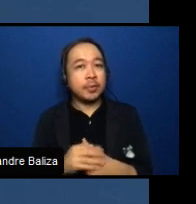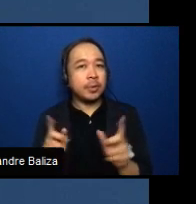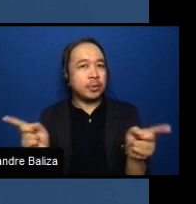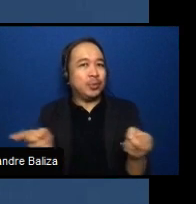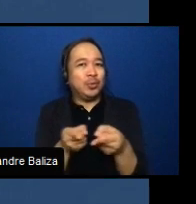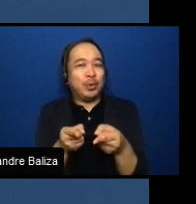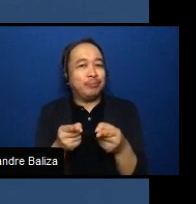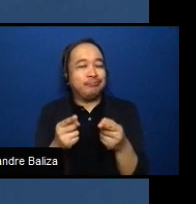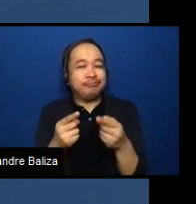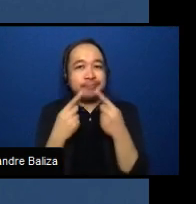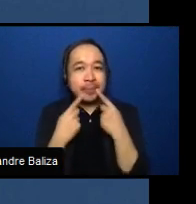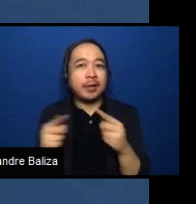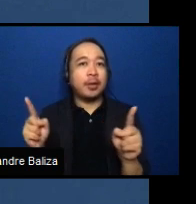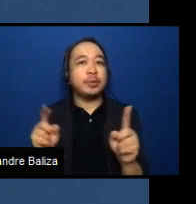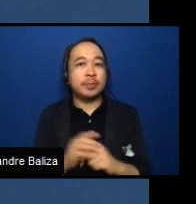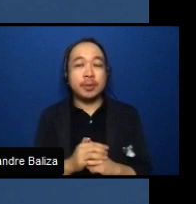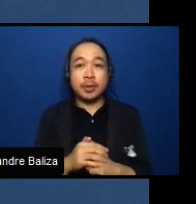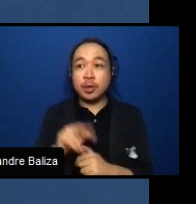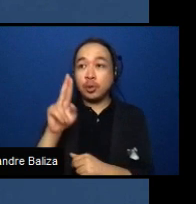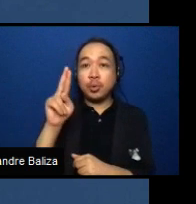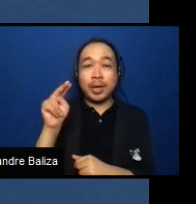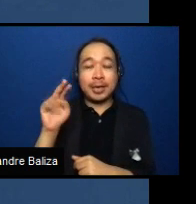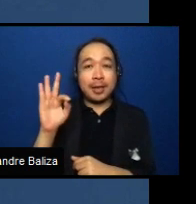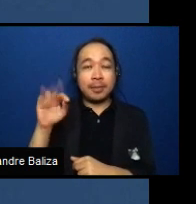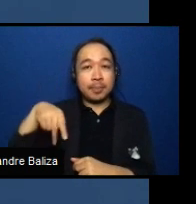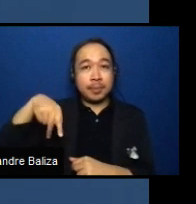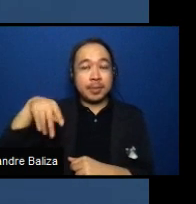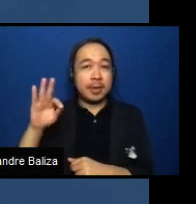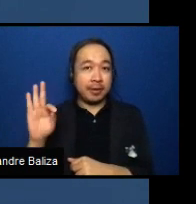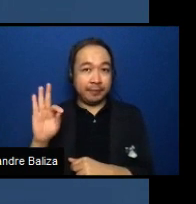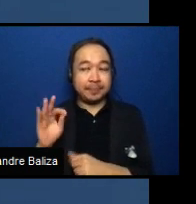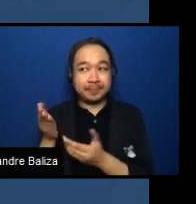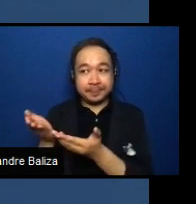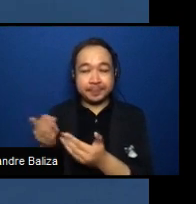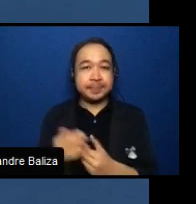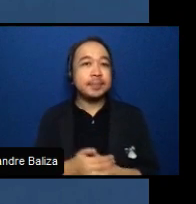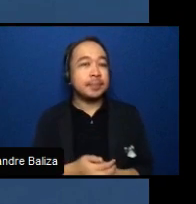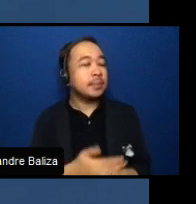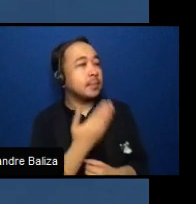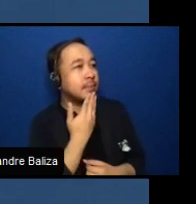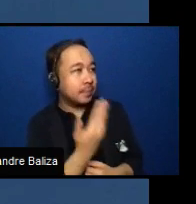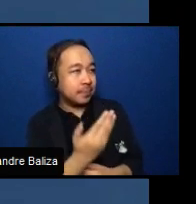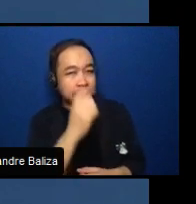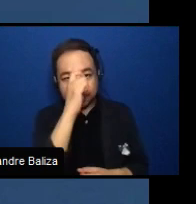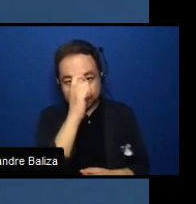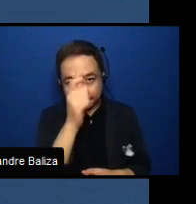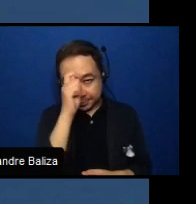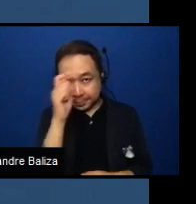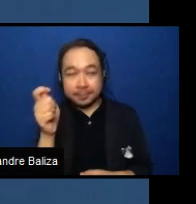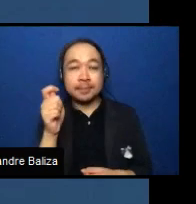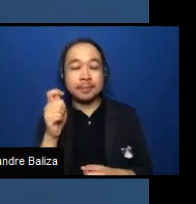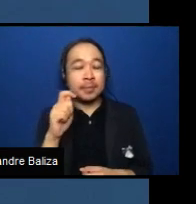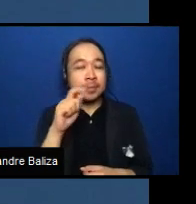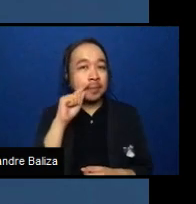statement. UNFPA, you have the floor. Thank you, Madam Chair. Excellencies, ladies and gentlemen,